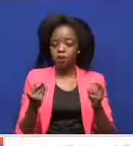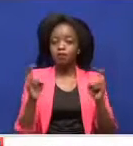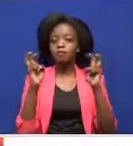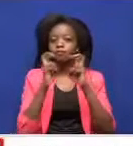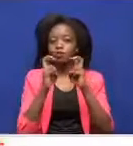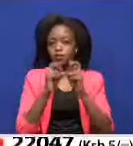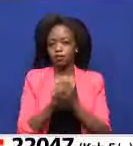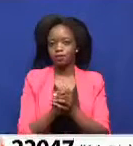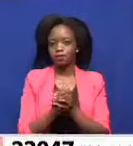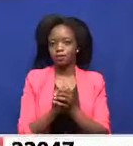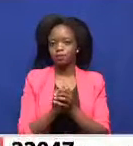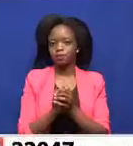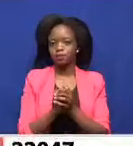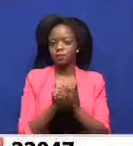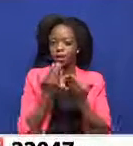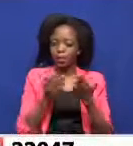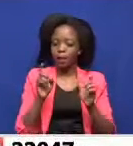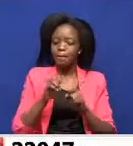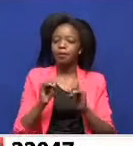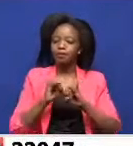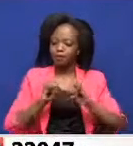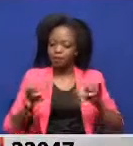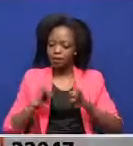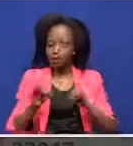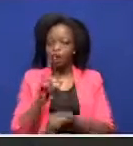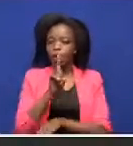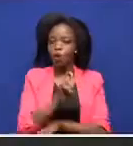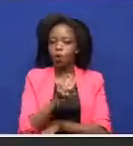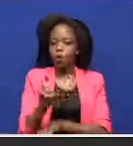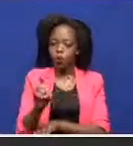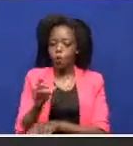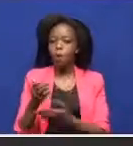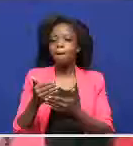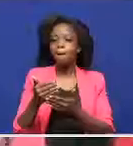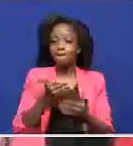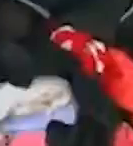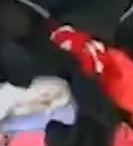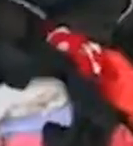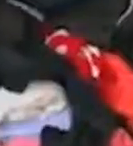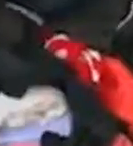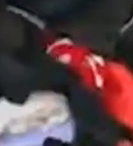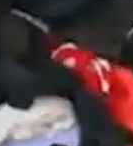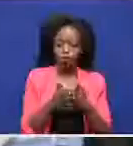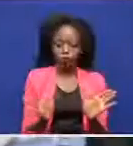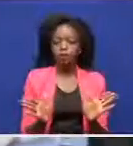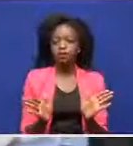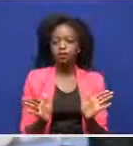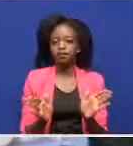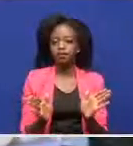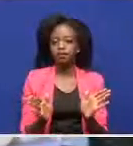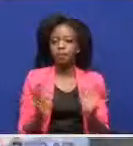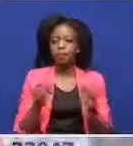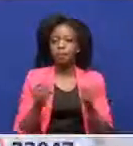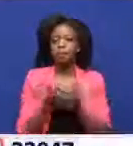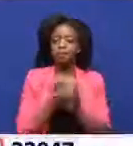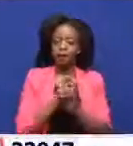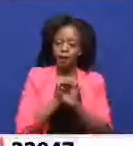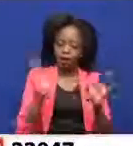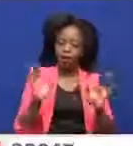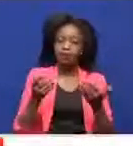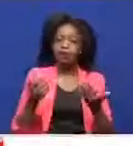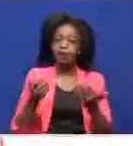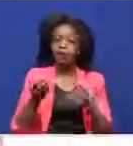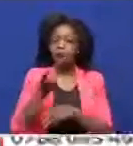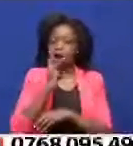that items must be cleaned and fumigated before baling. Each consignment must be packed in a clear and transparent and